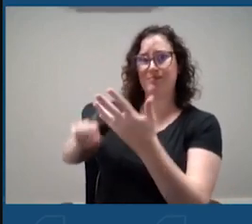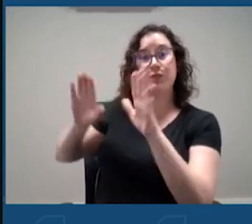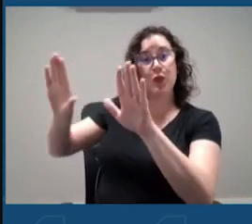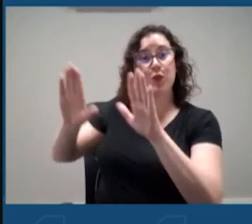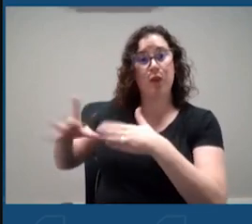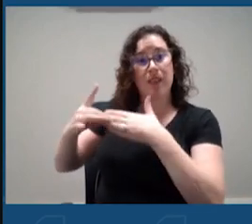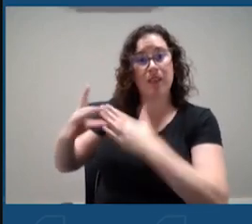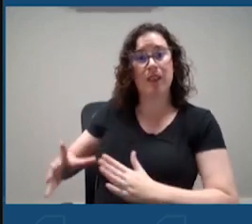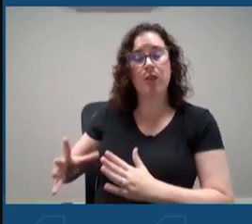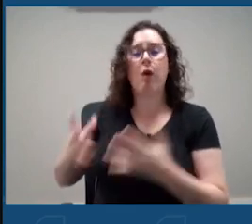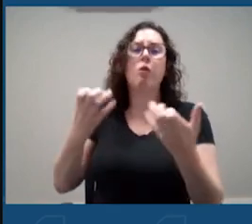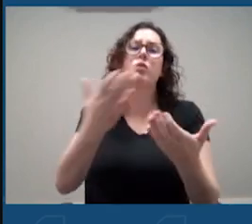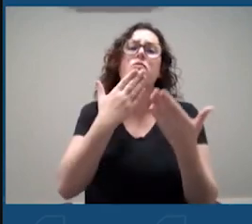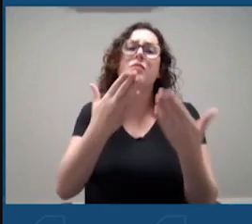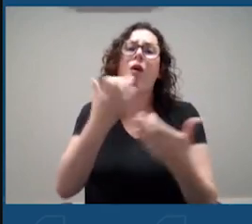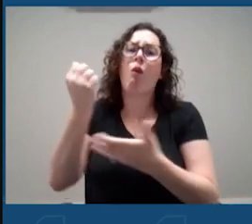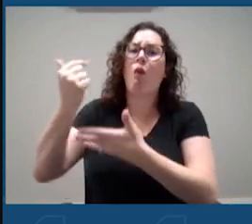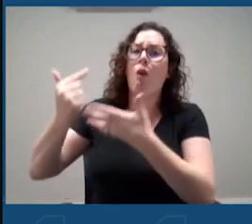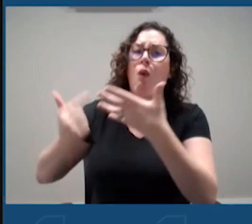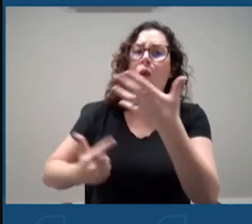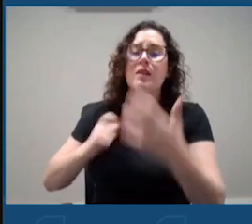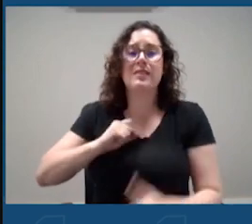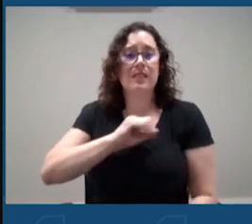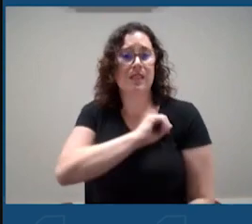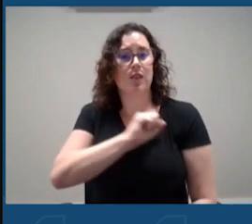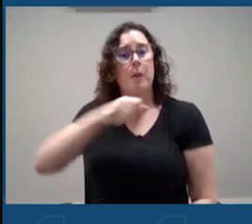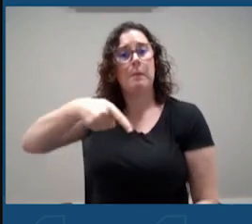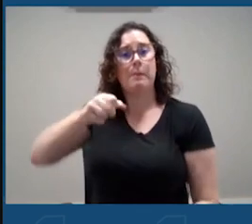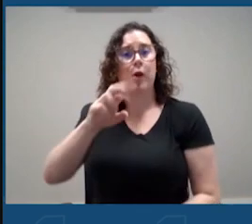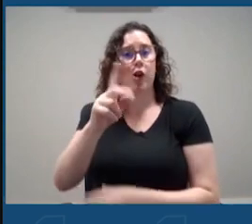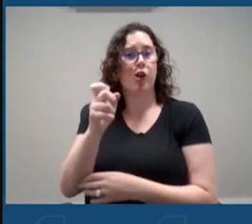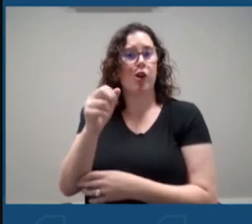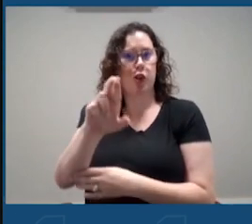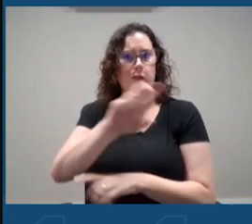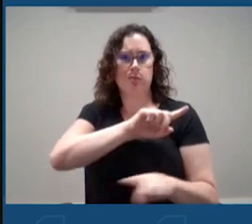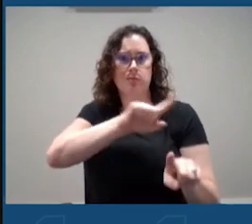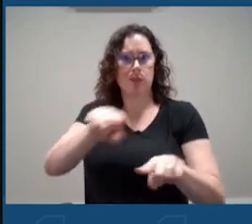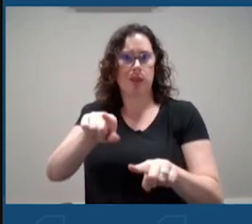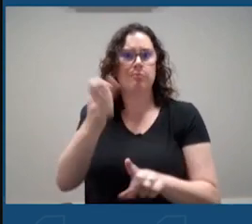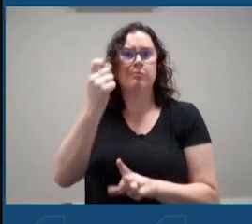thank all of our leaders. Senator Parker is on his way here. He claims there's a little bit of traffic.